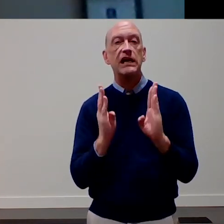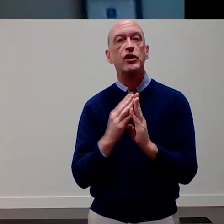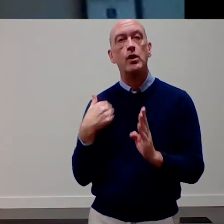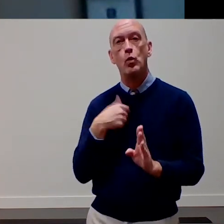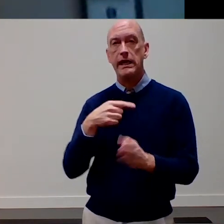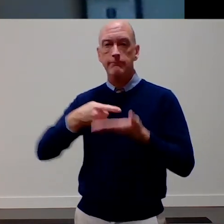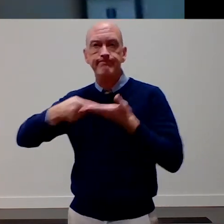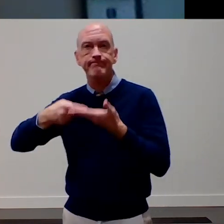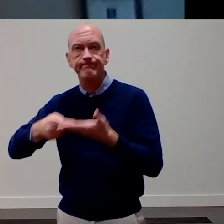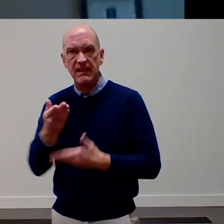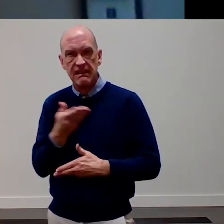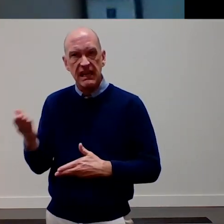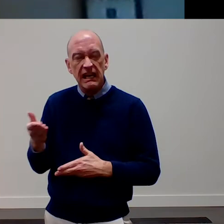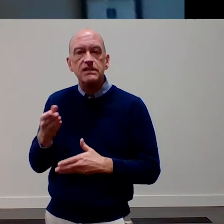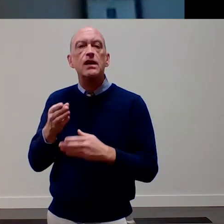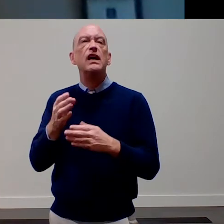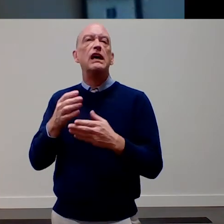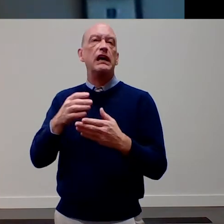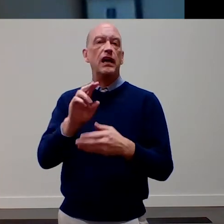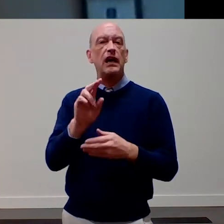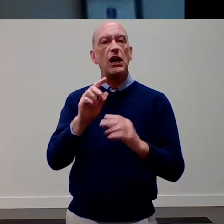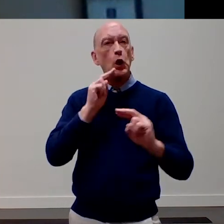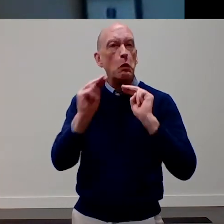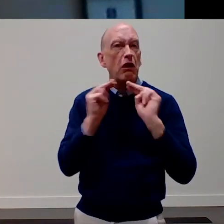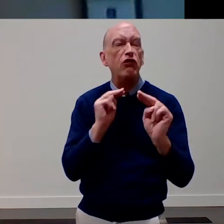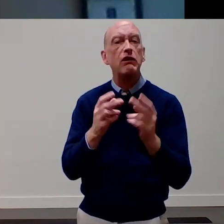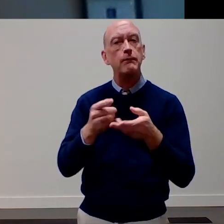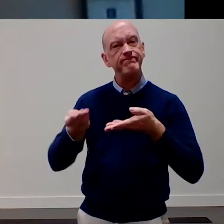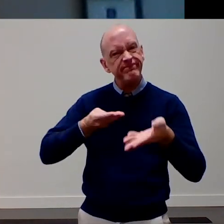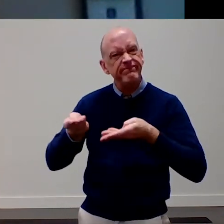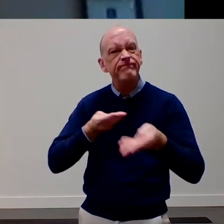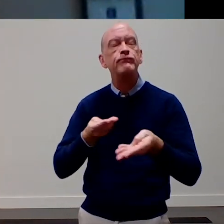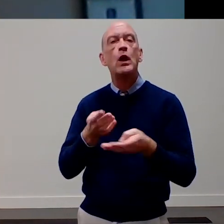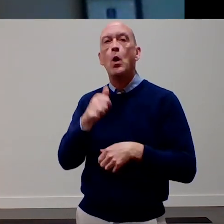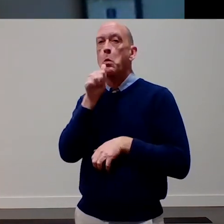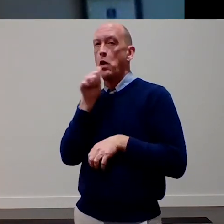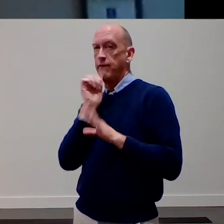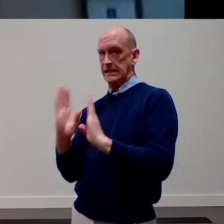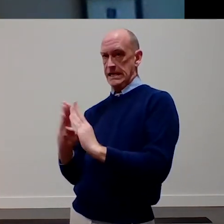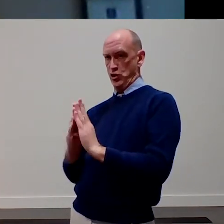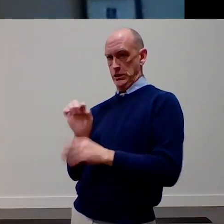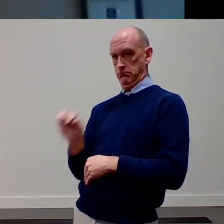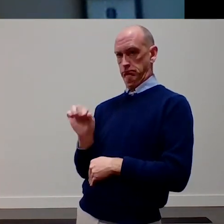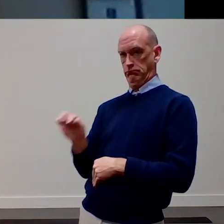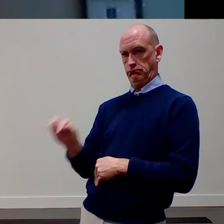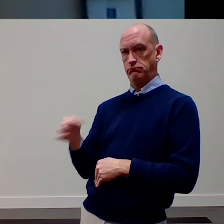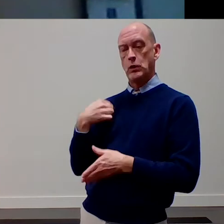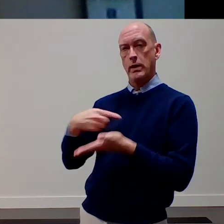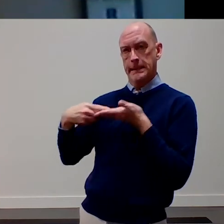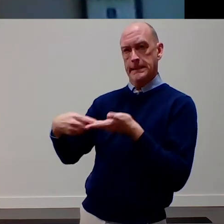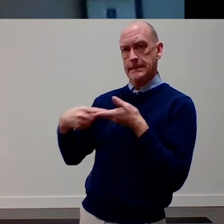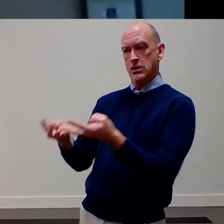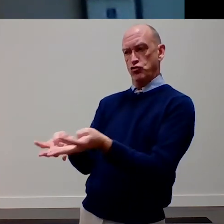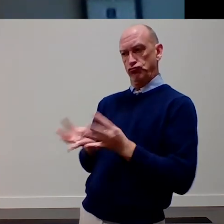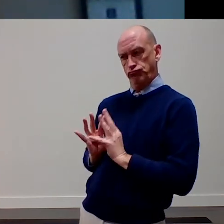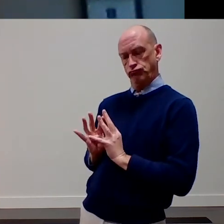things I talked about, negotiations and bargaining. And so we will go into a private session so we can discuss those things. And